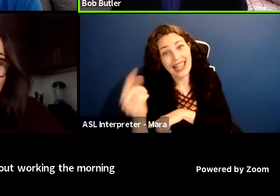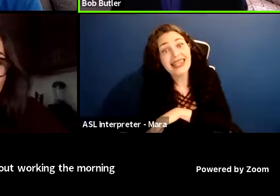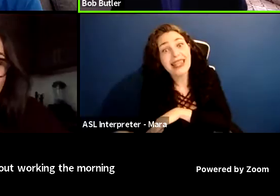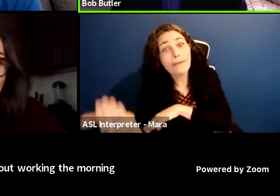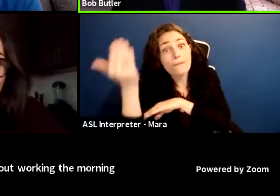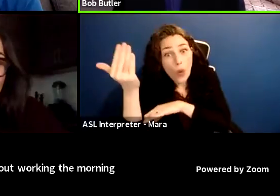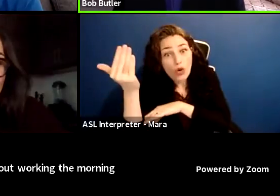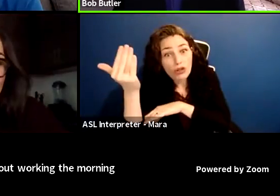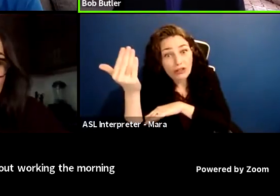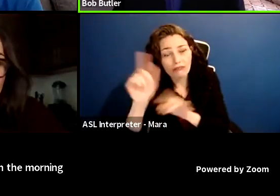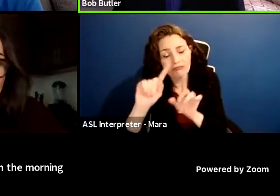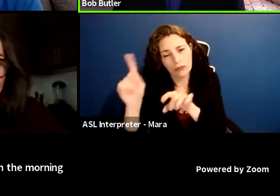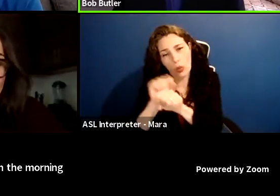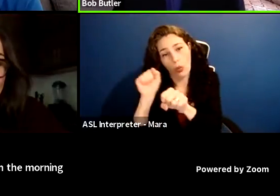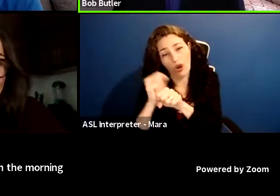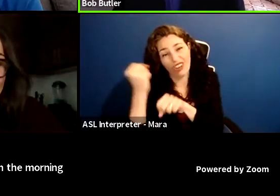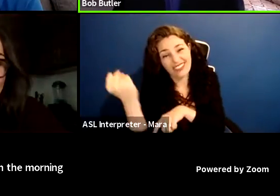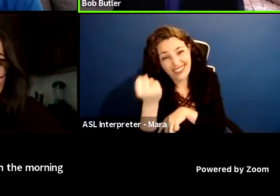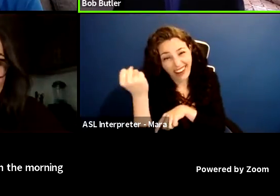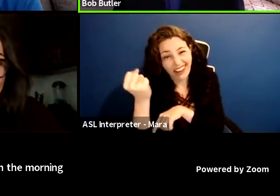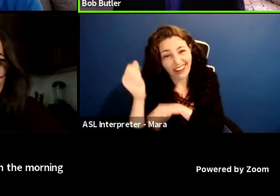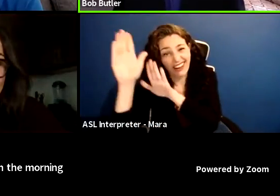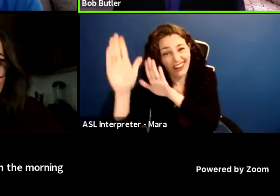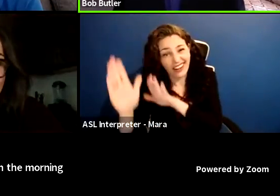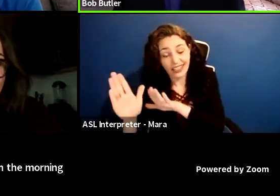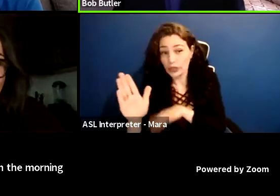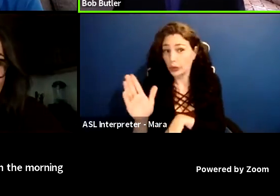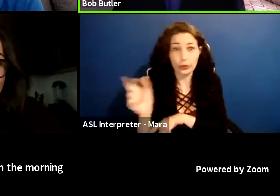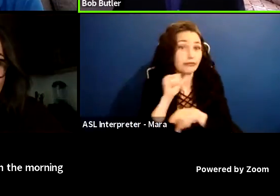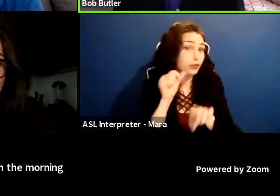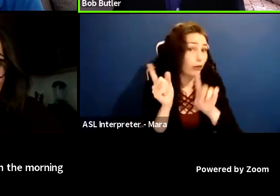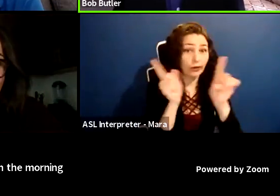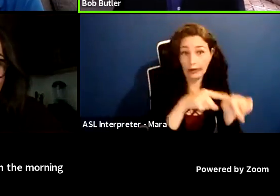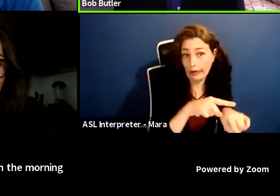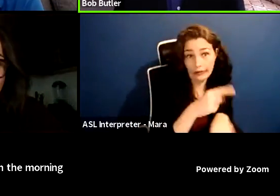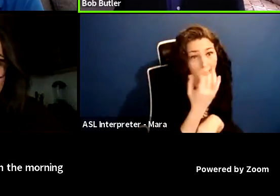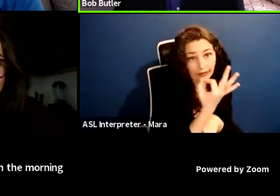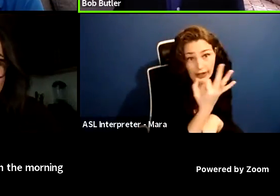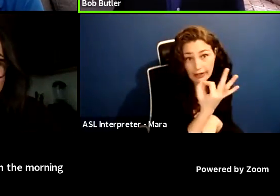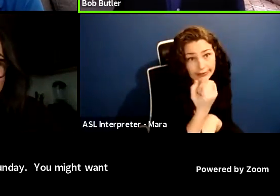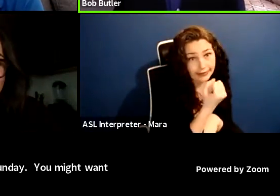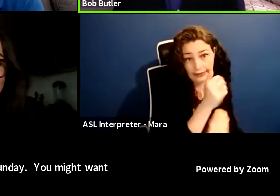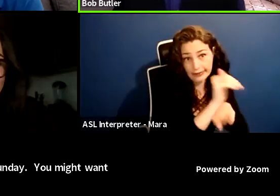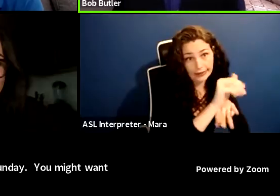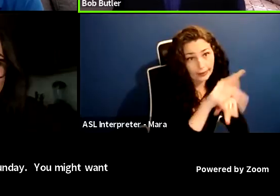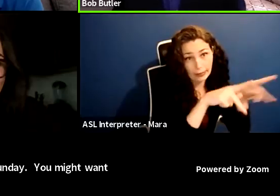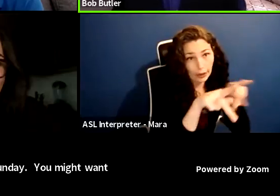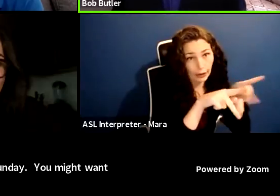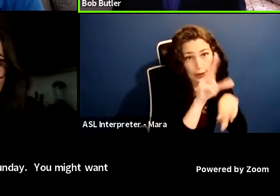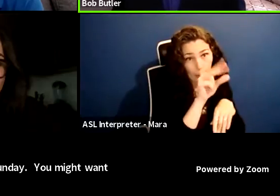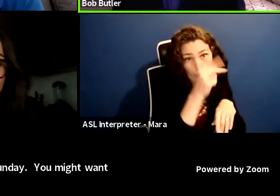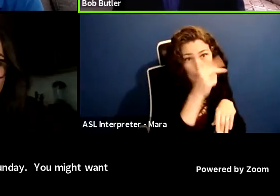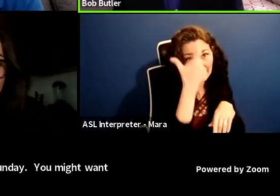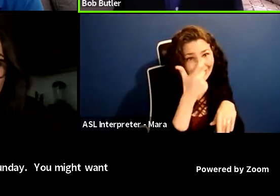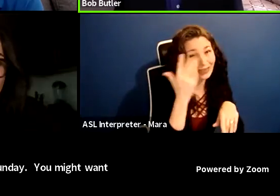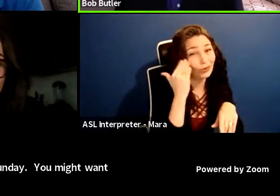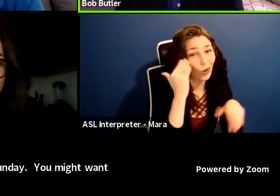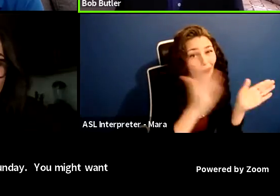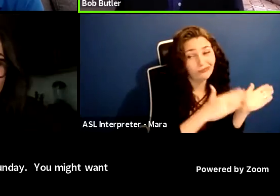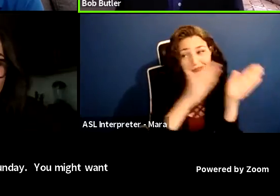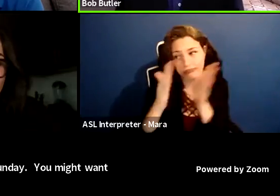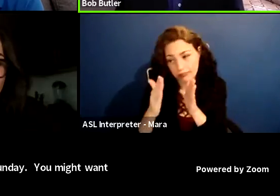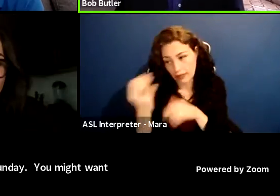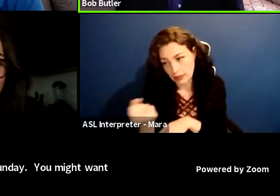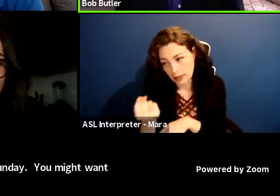on Sunday. So you might want to go out and party Friday or Saturday night, but you got to get up at 1:30 in the morning to go to work. There is no glamour there. There is